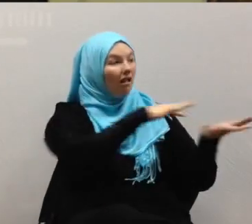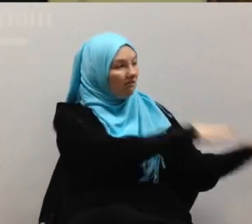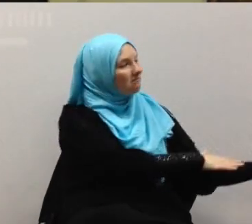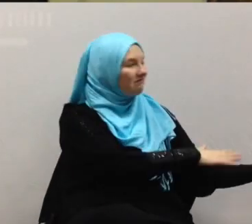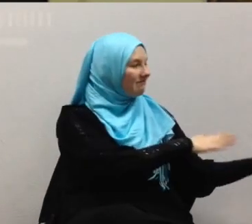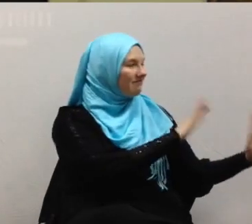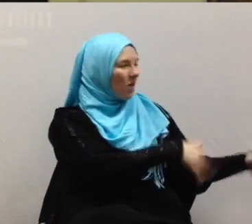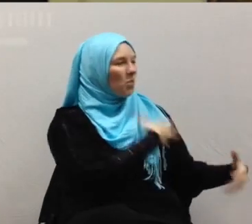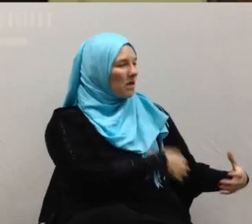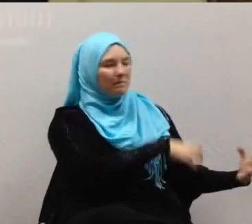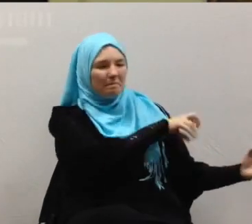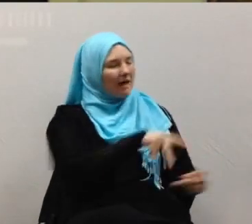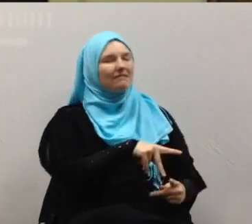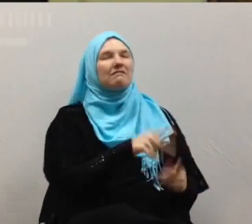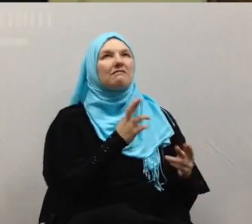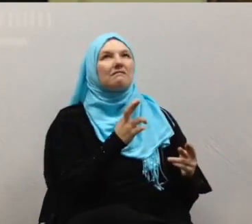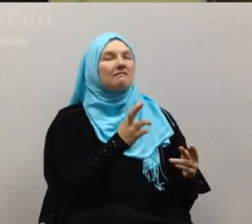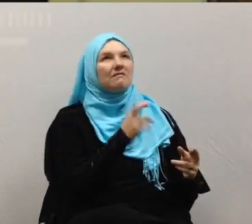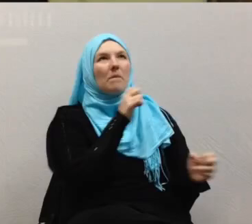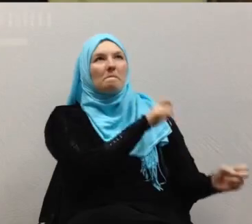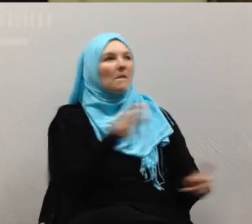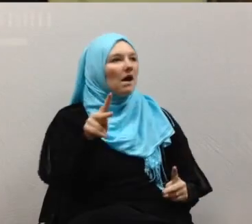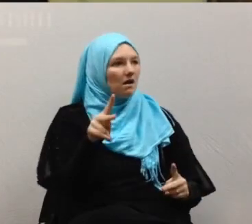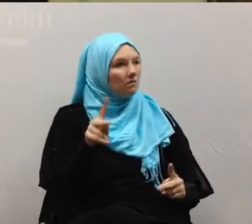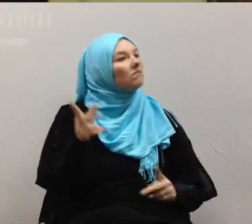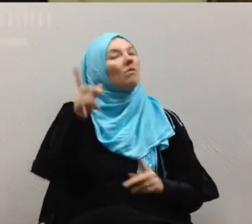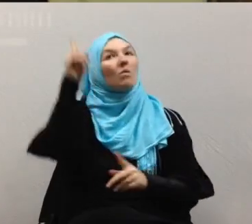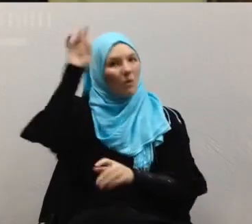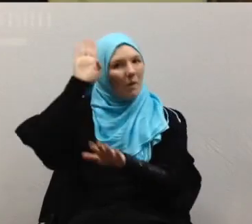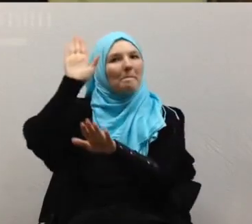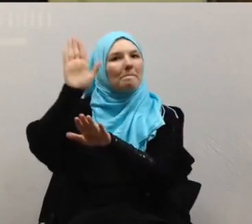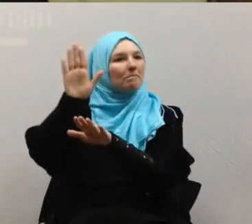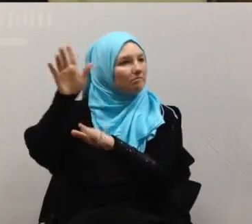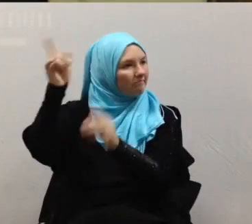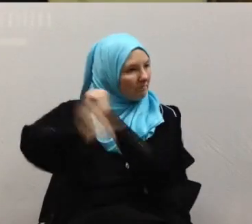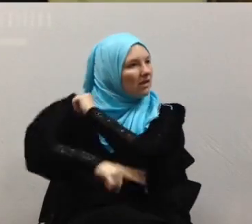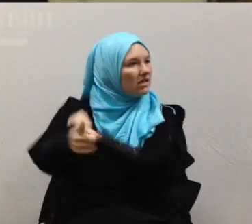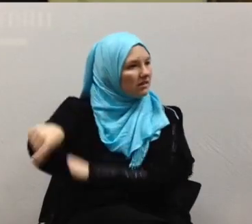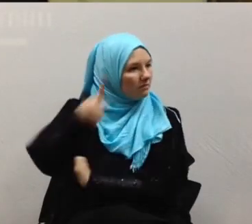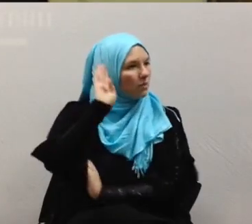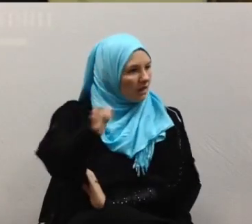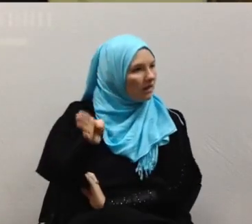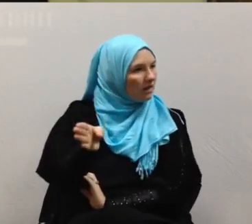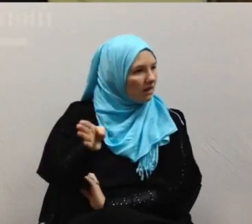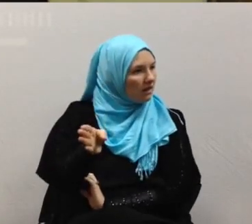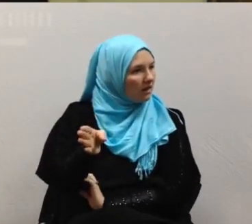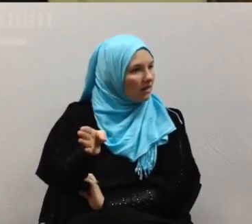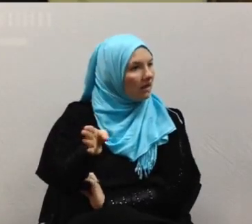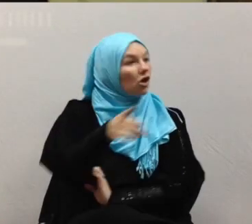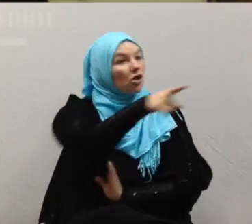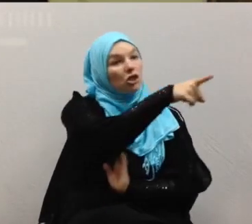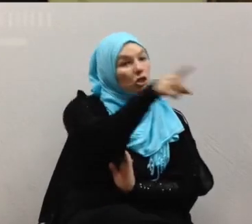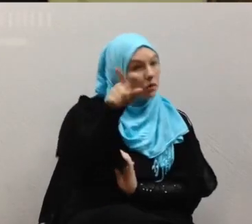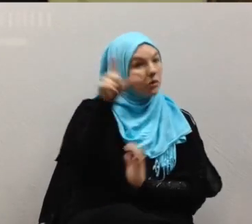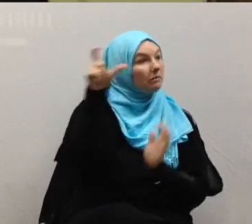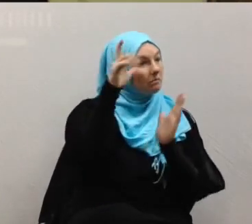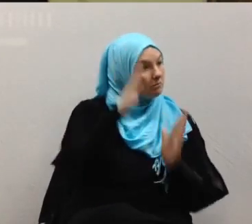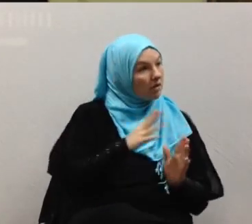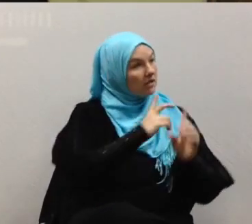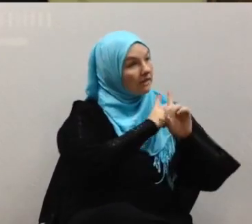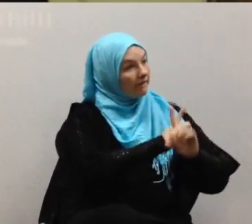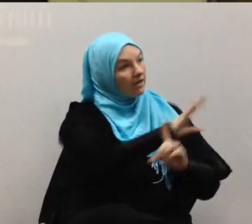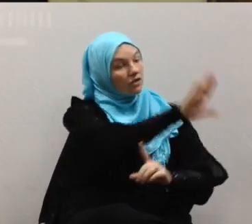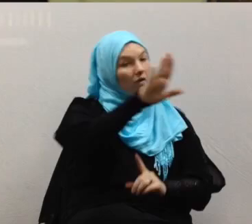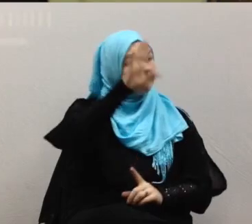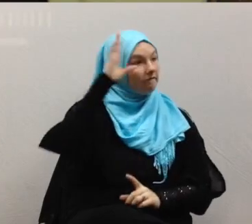So Allah does not only deal with you as a Muslim, as you are engaged in defense of your faith, in